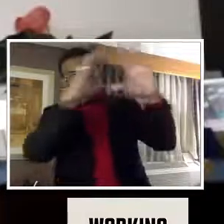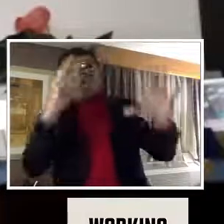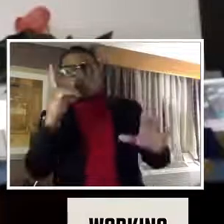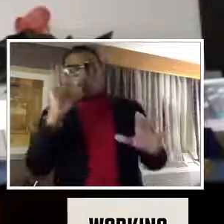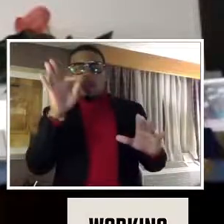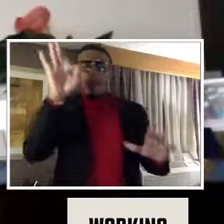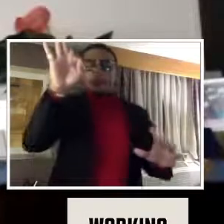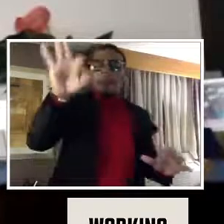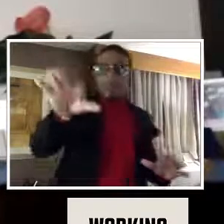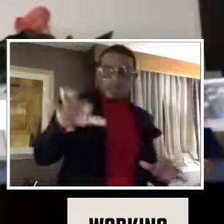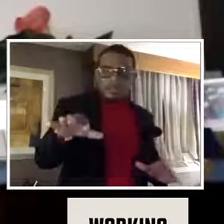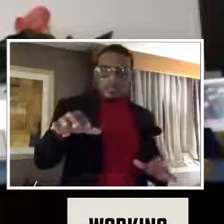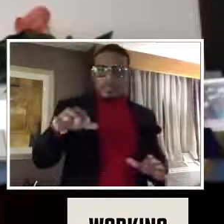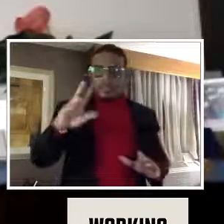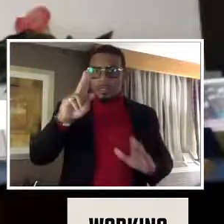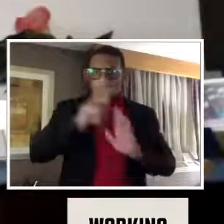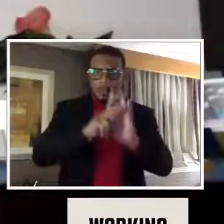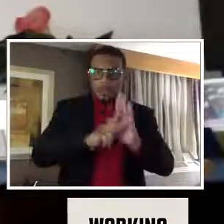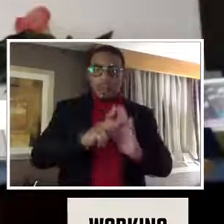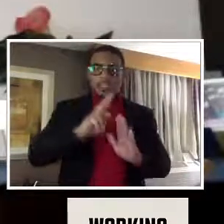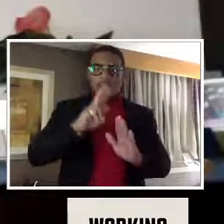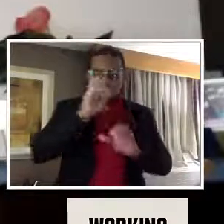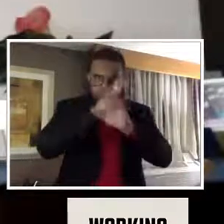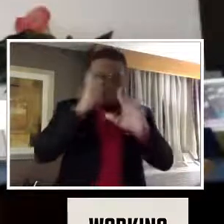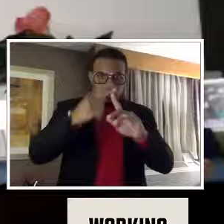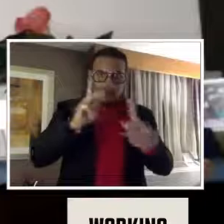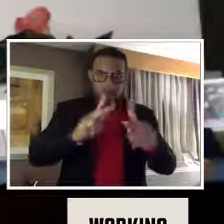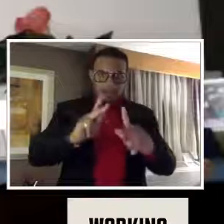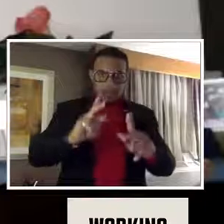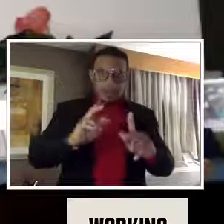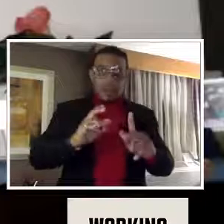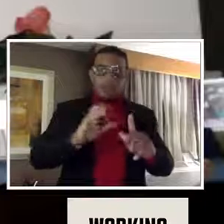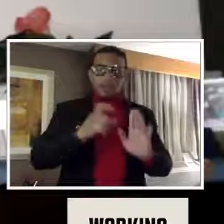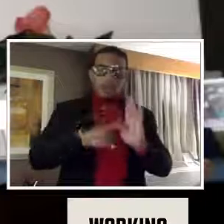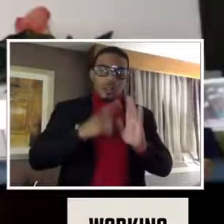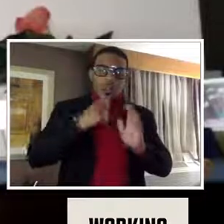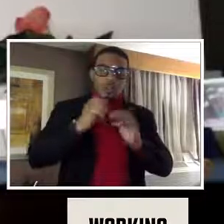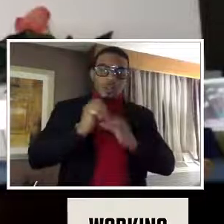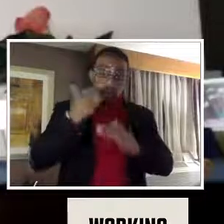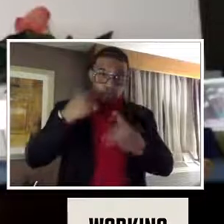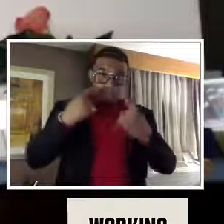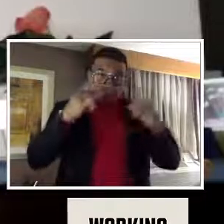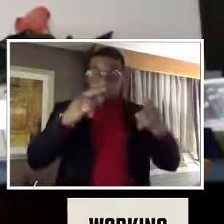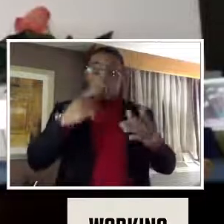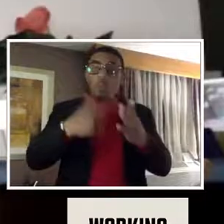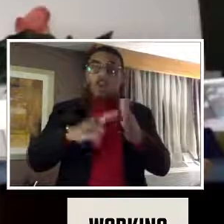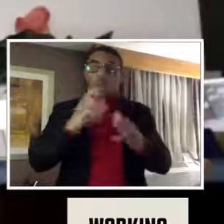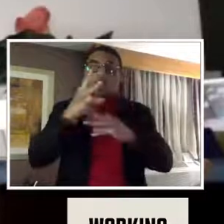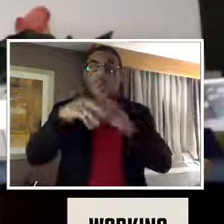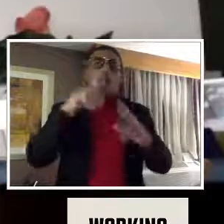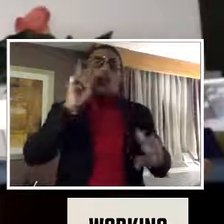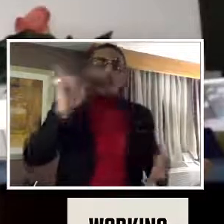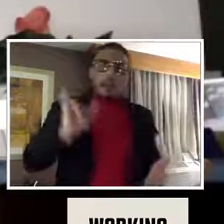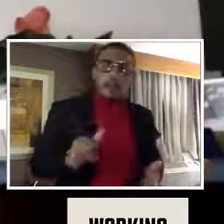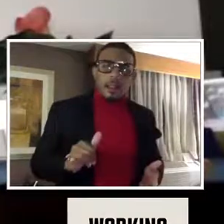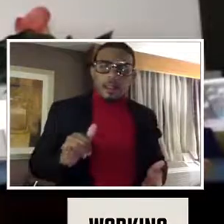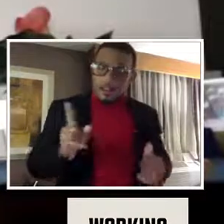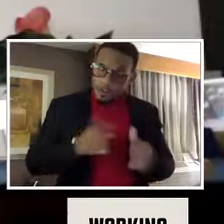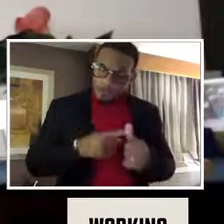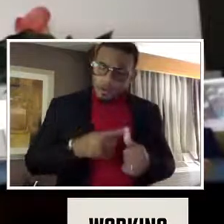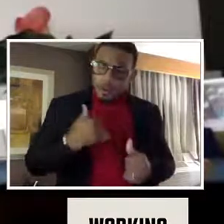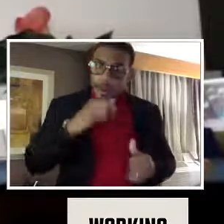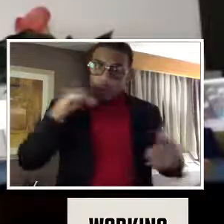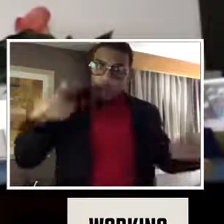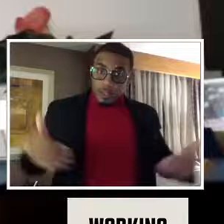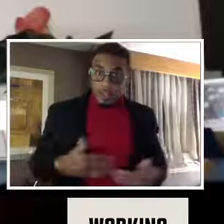one piece of the policy vision from the People's Charter that drives you. If we achieve this, what does that world look like? So first, I'm